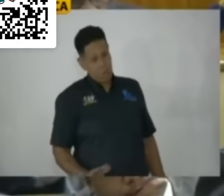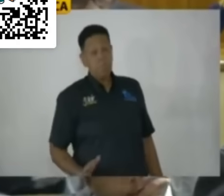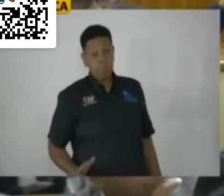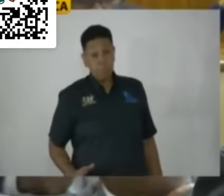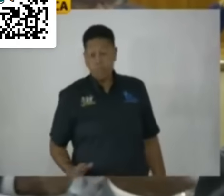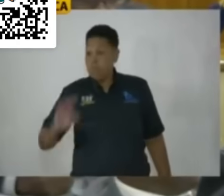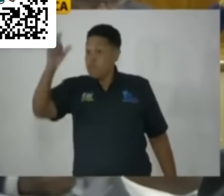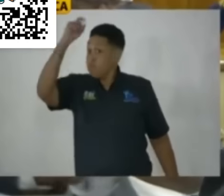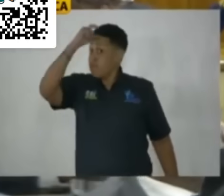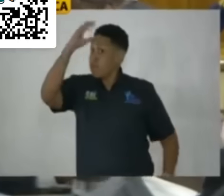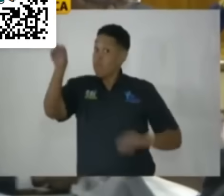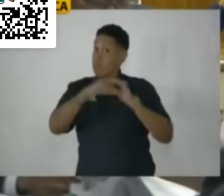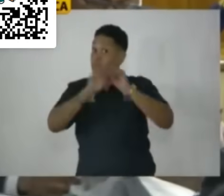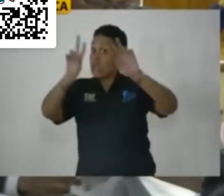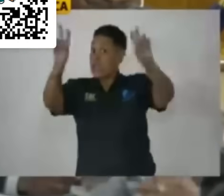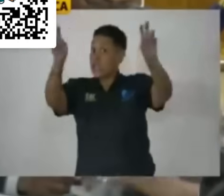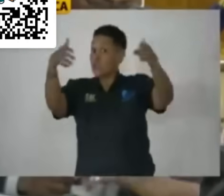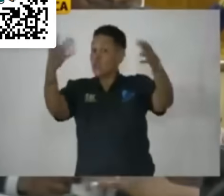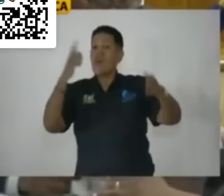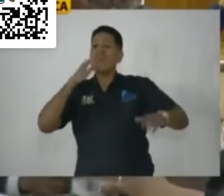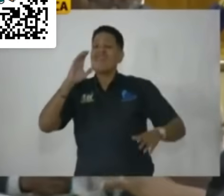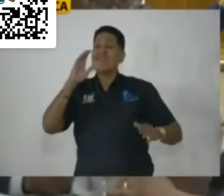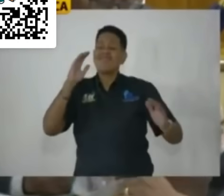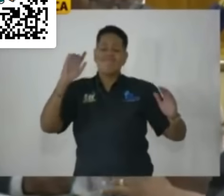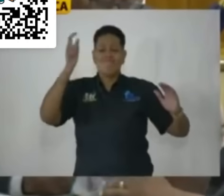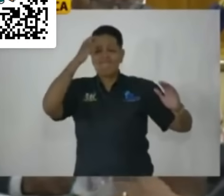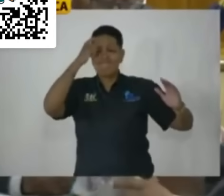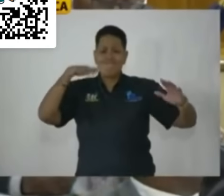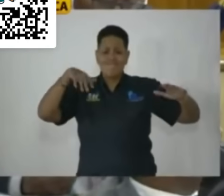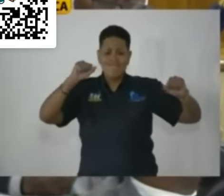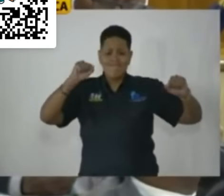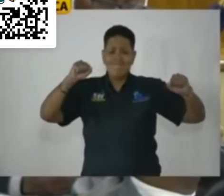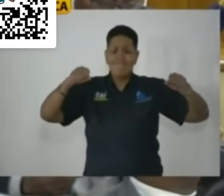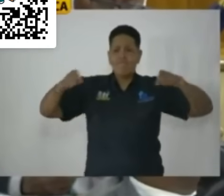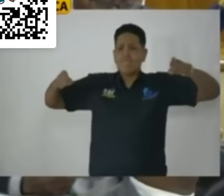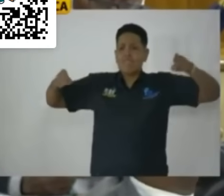The issue is executive influence,